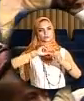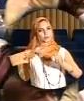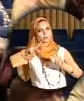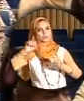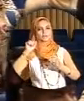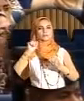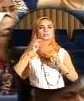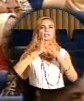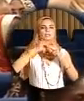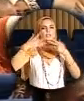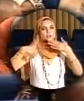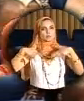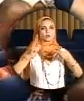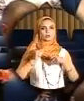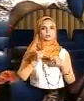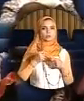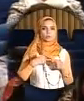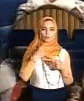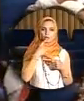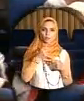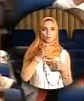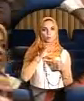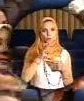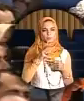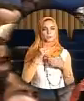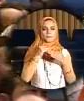relevant partners in the Arab and African region.